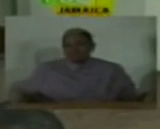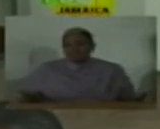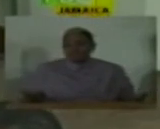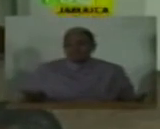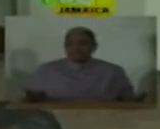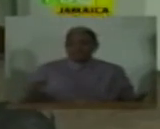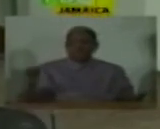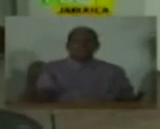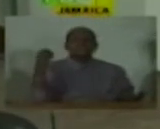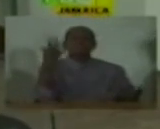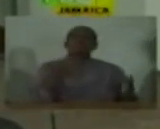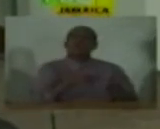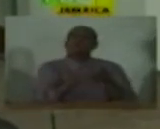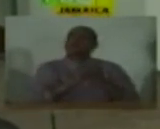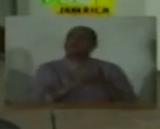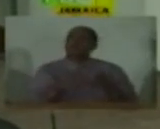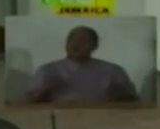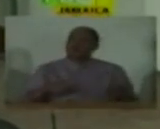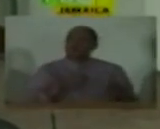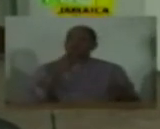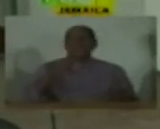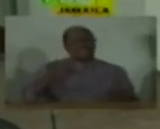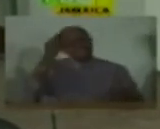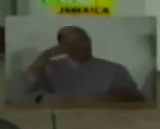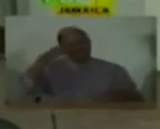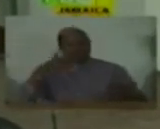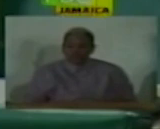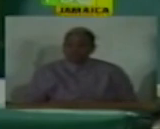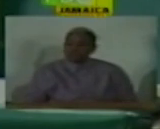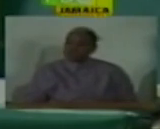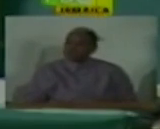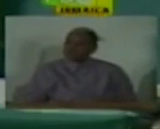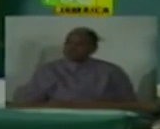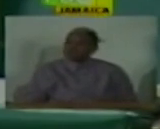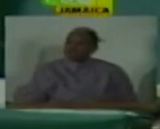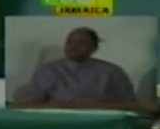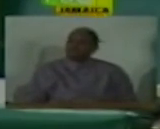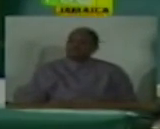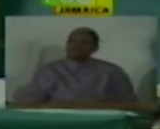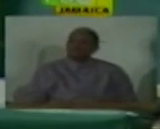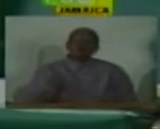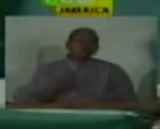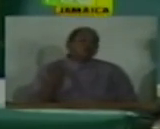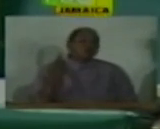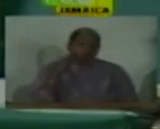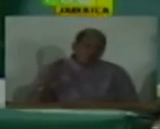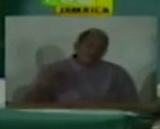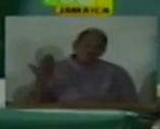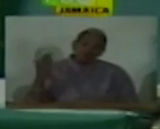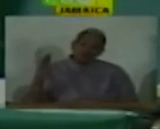Just to give the impression that we're seriously grappling with the problem. We have been doing it,